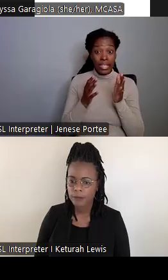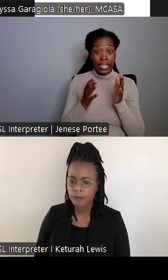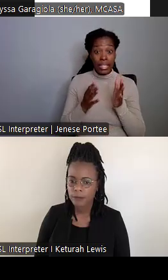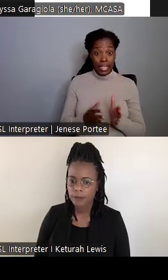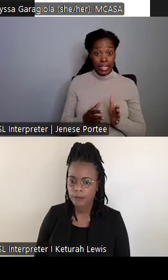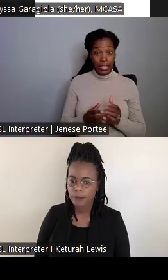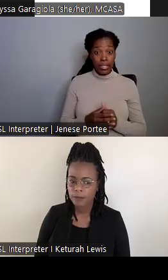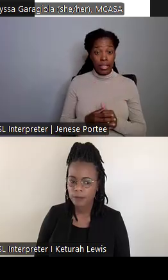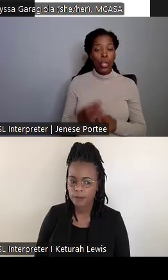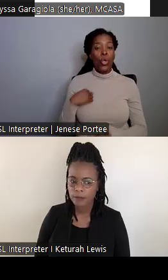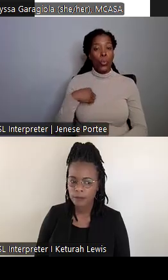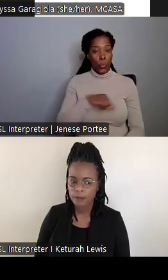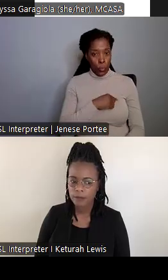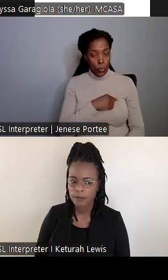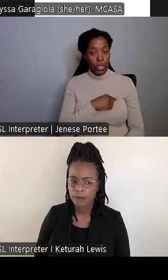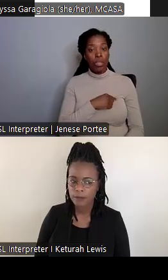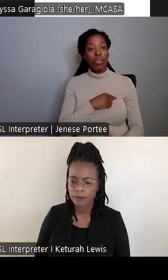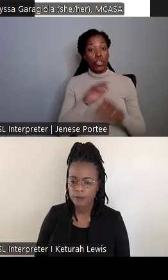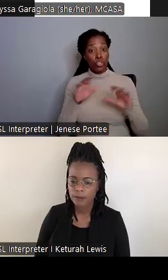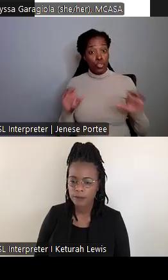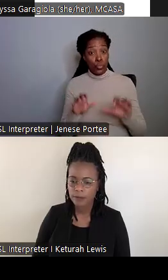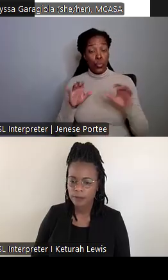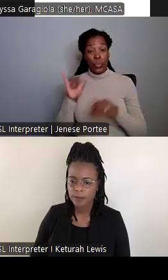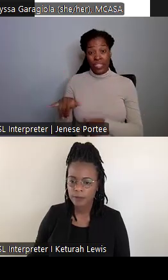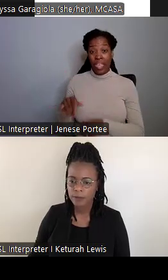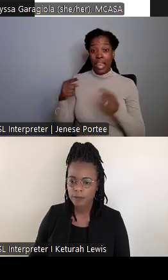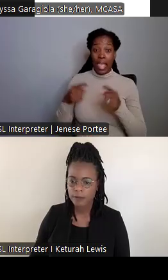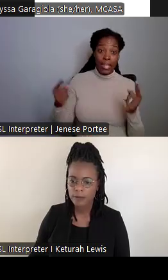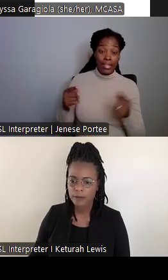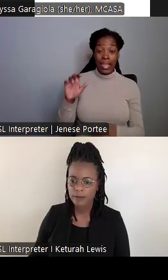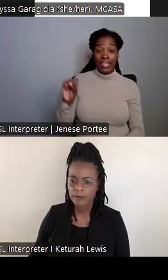when we are doing anti-sexual assault